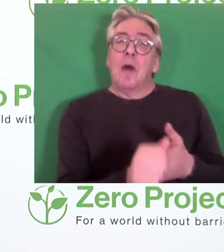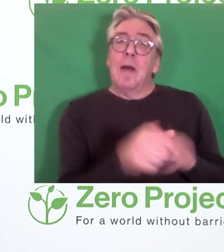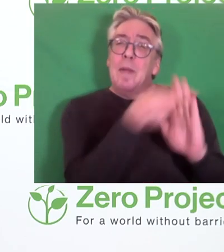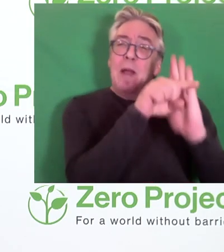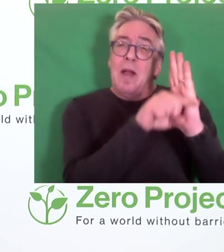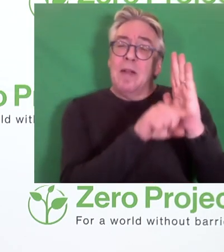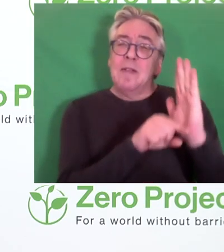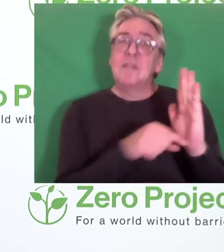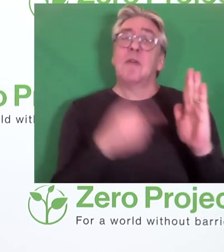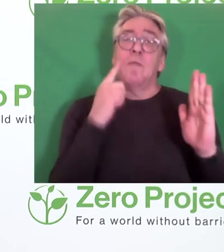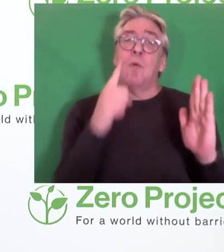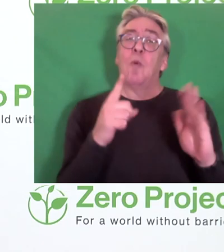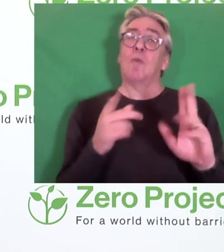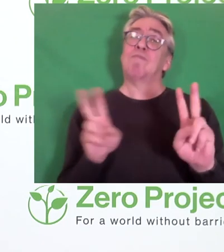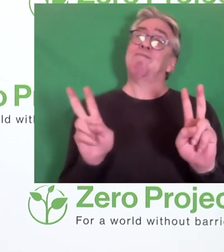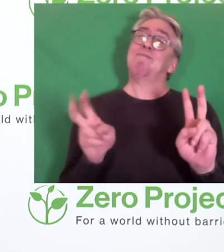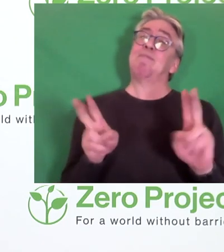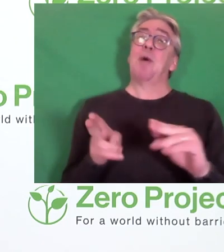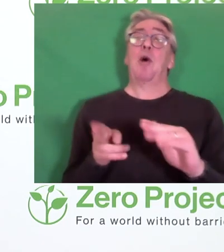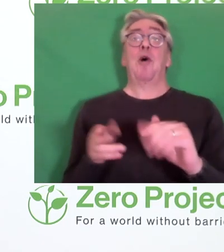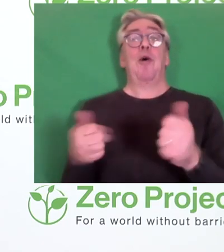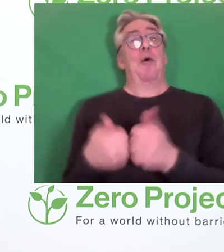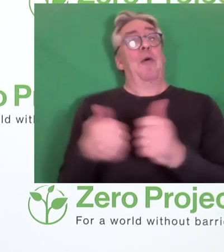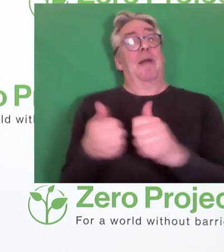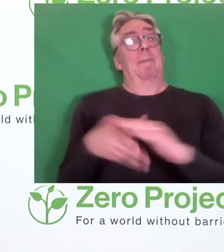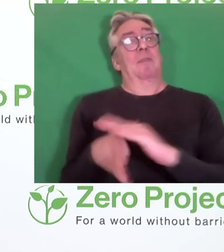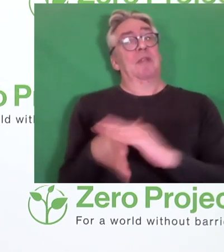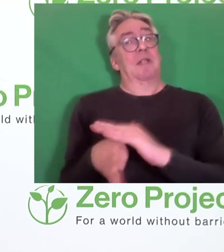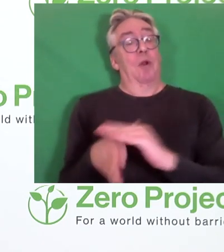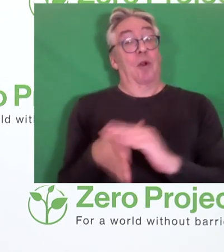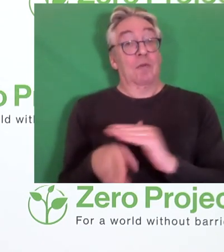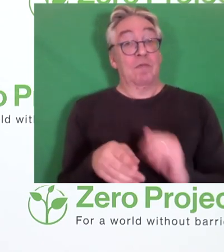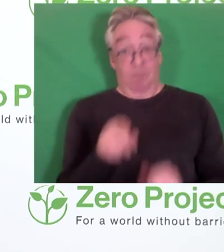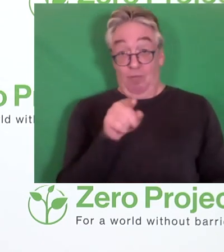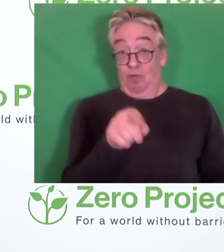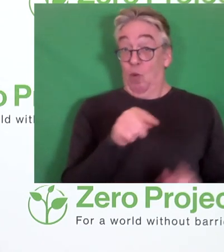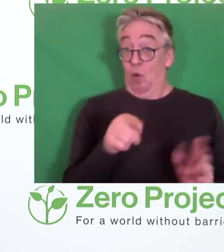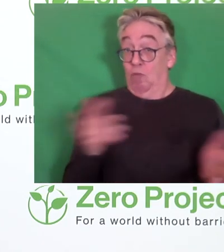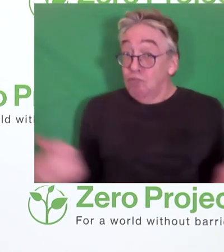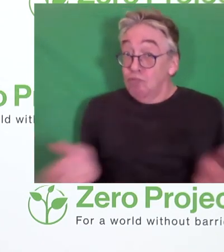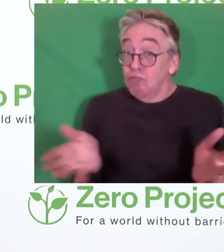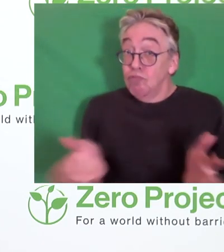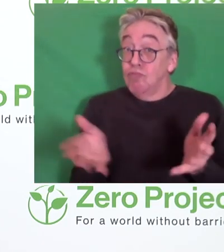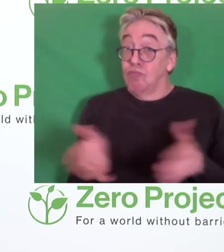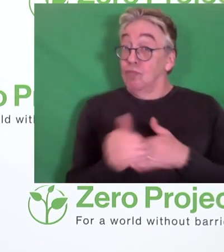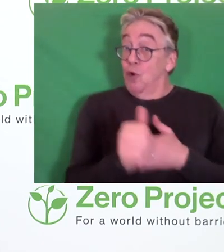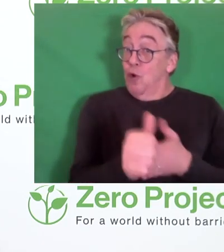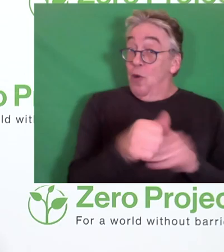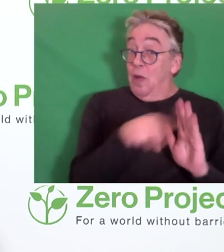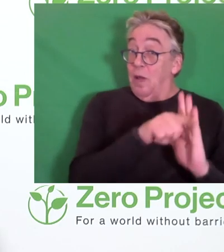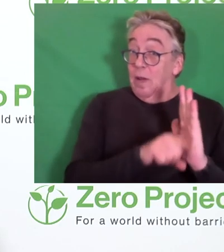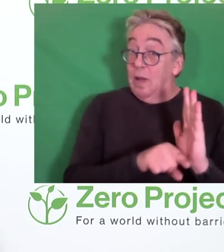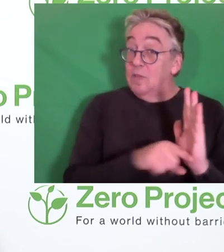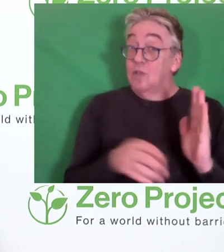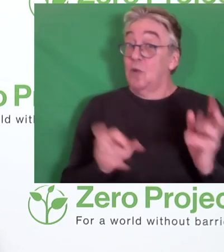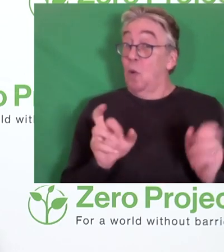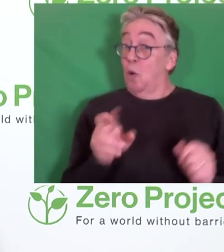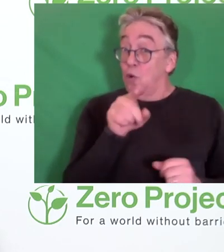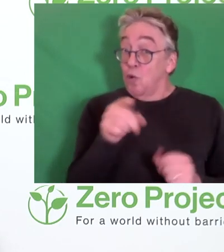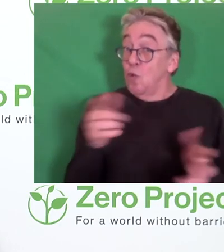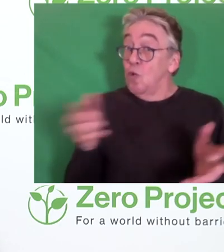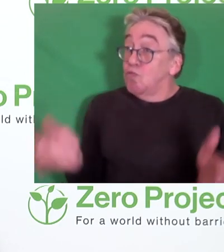Is this like a thing you would like to promote, or is it a work in progress? Is there additions possible due to new developments